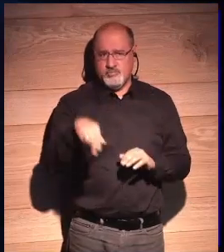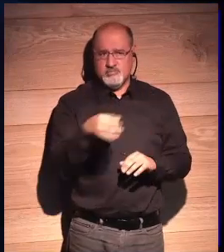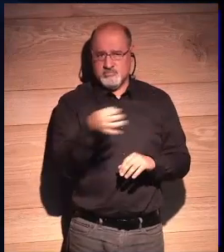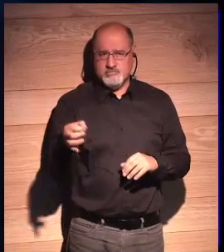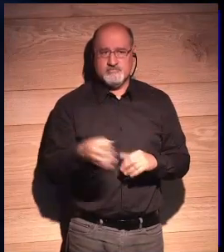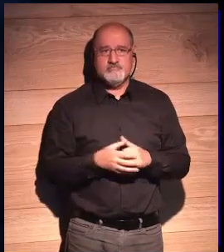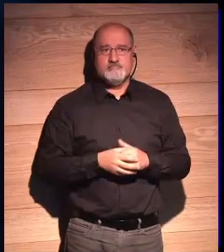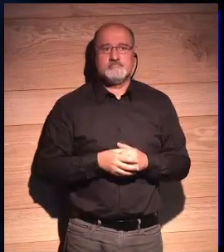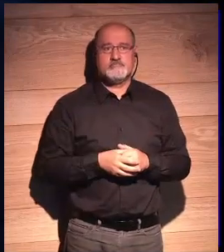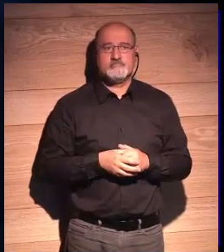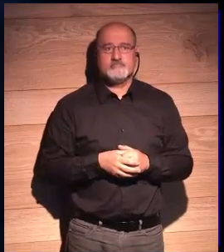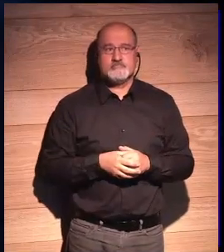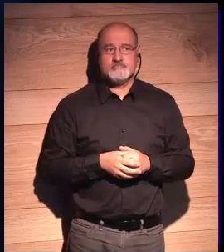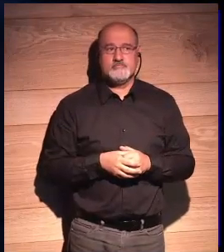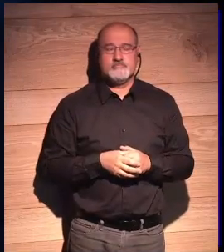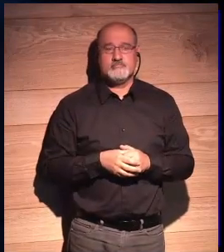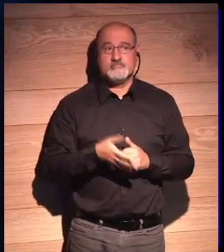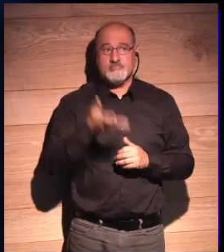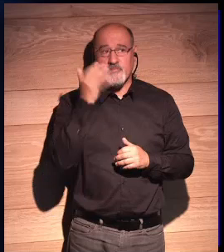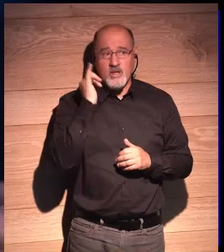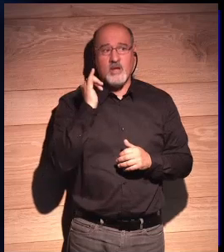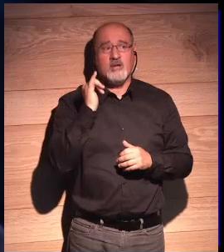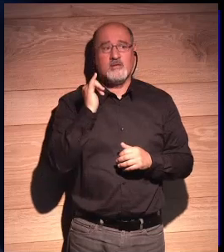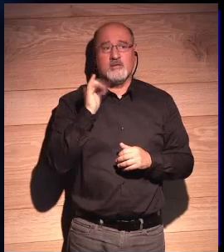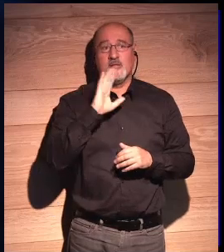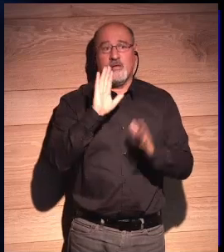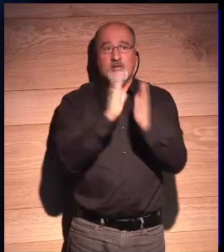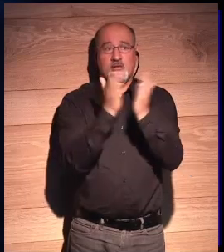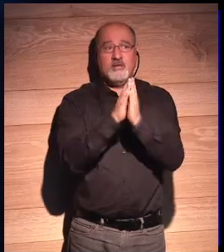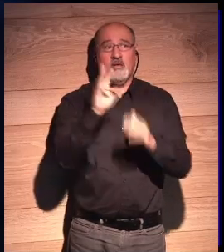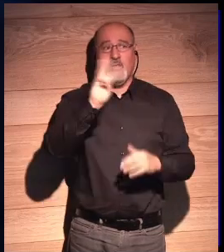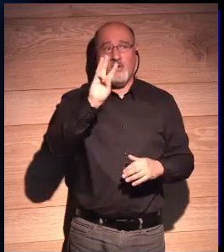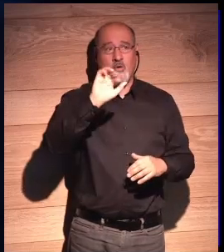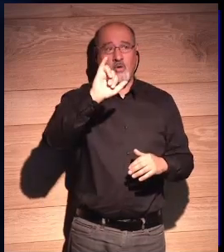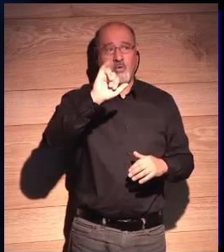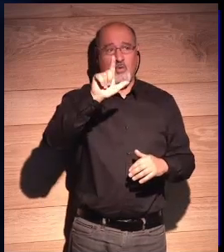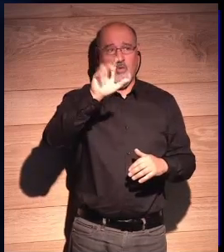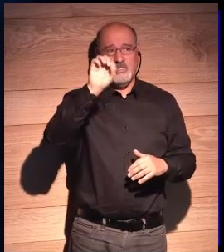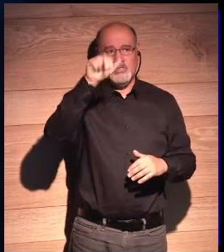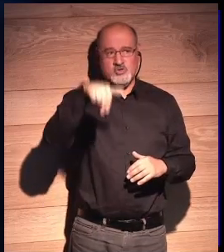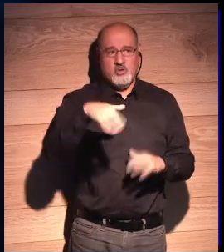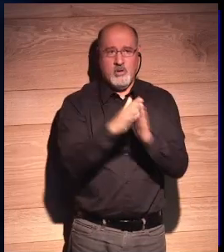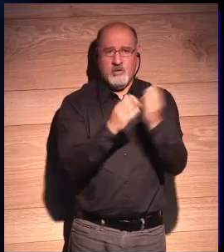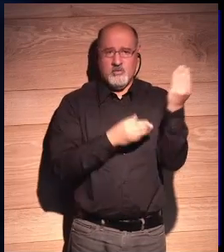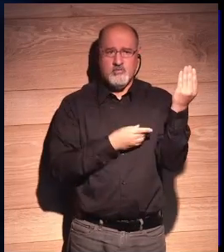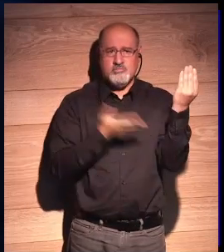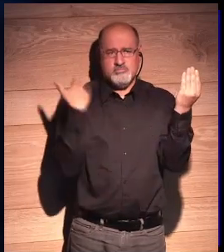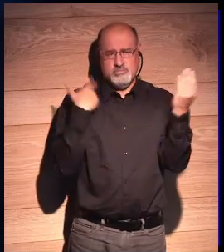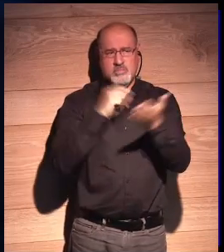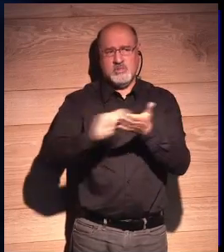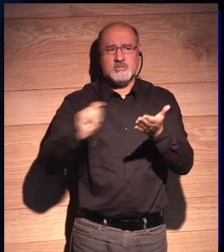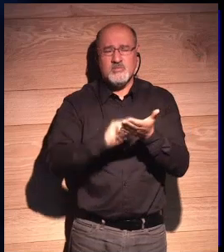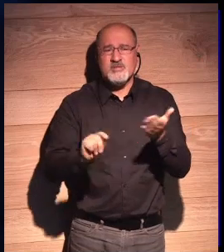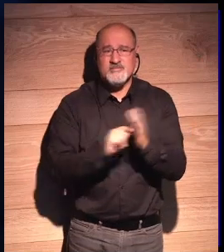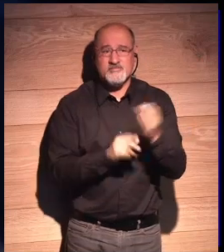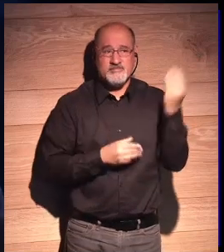book called Wilson a few years ago that's about a guy who, the way he began is,